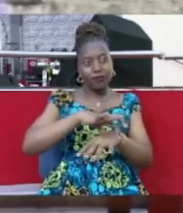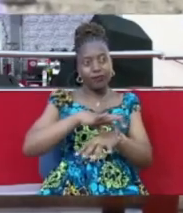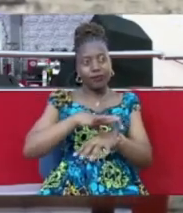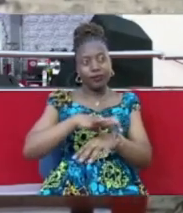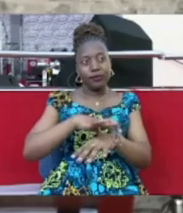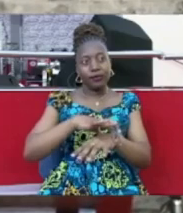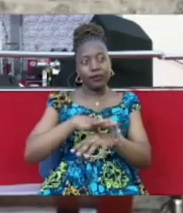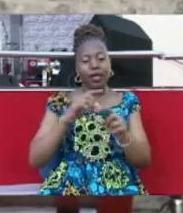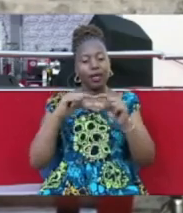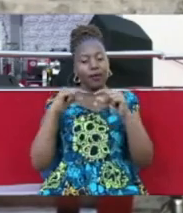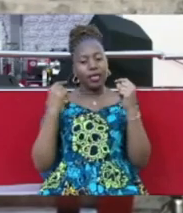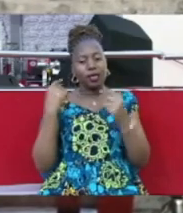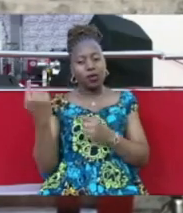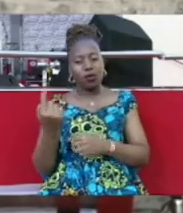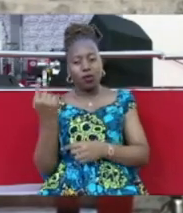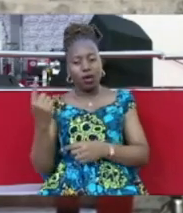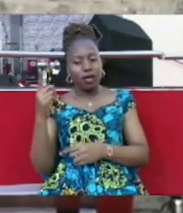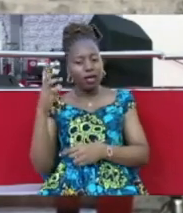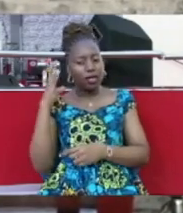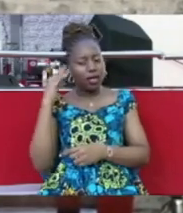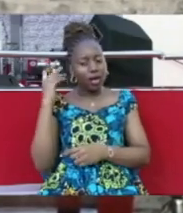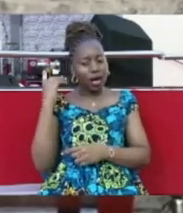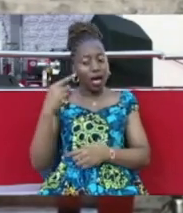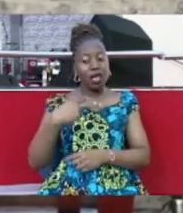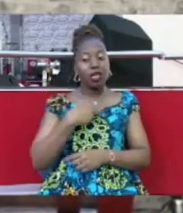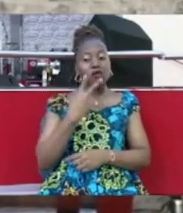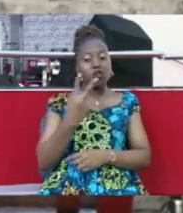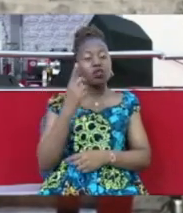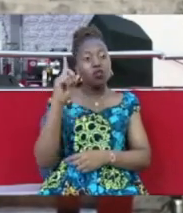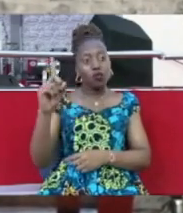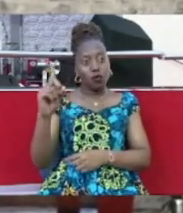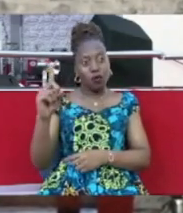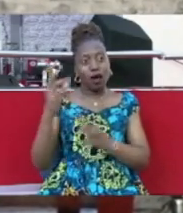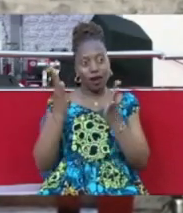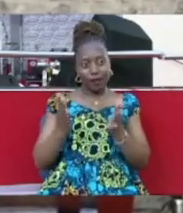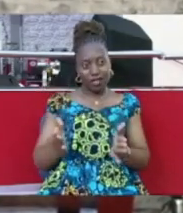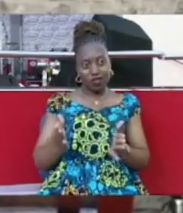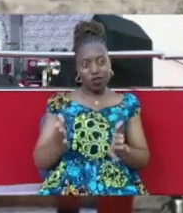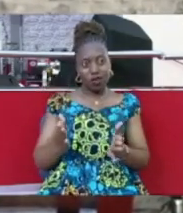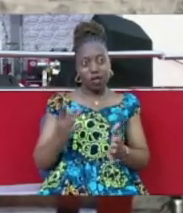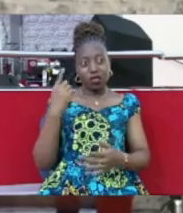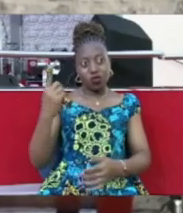the pastor could only hear a voice of one person, one lady.